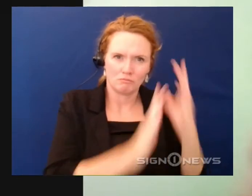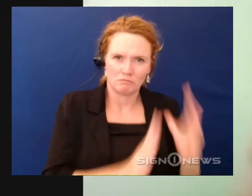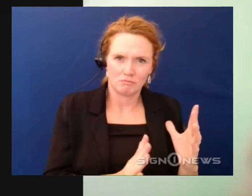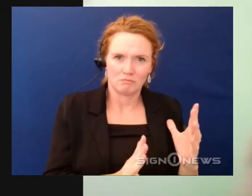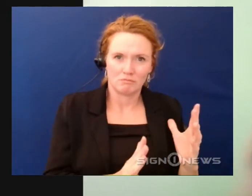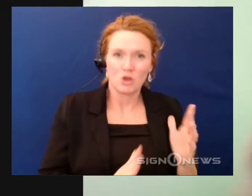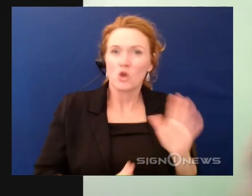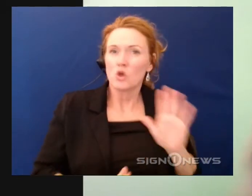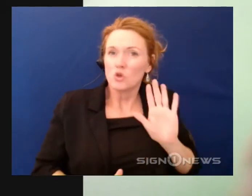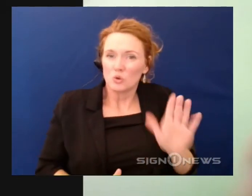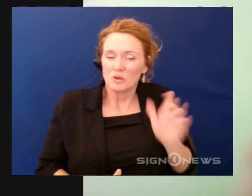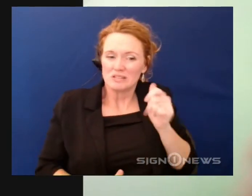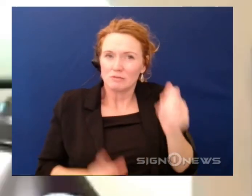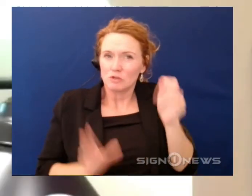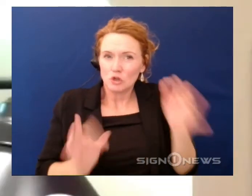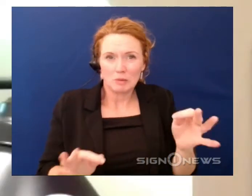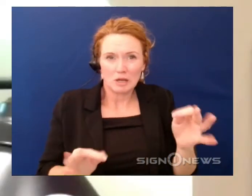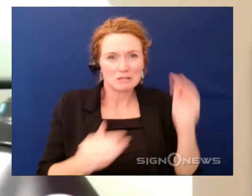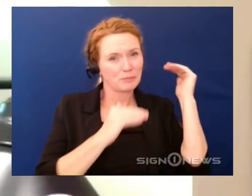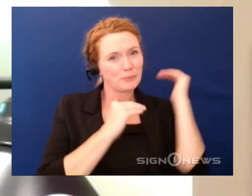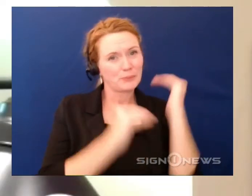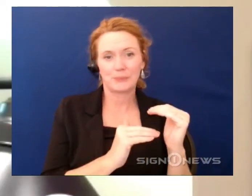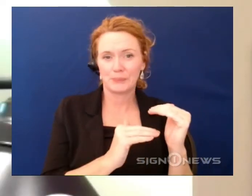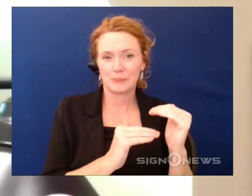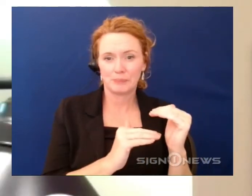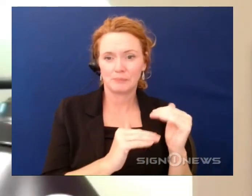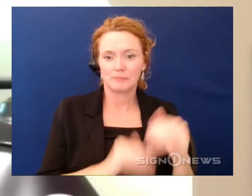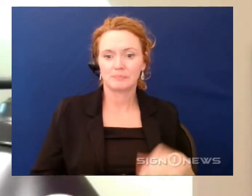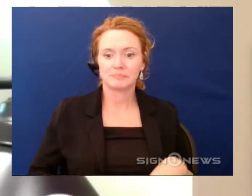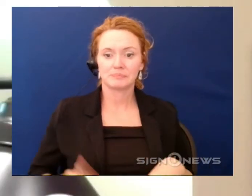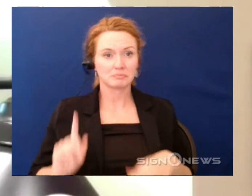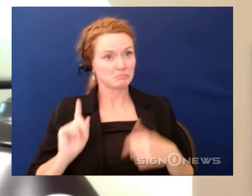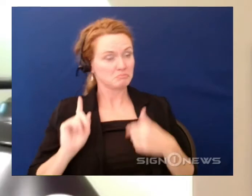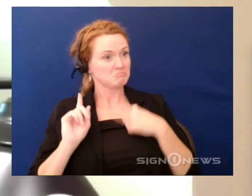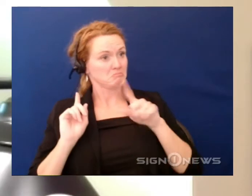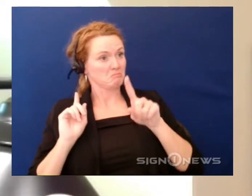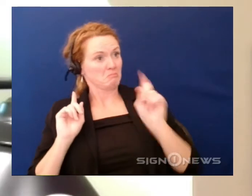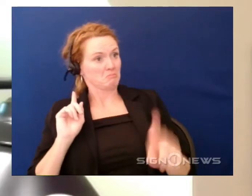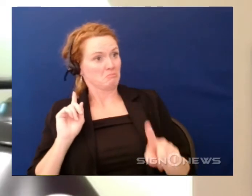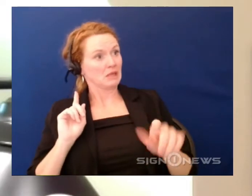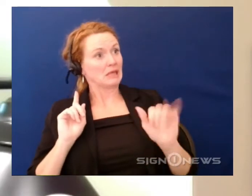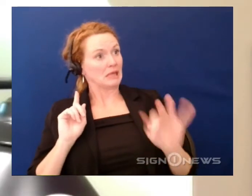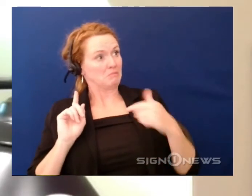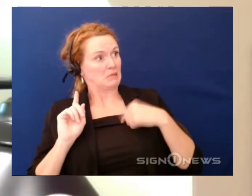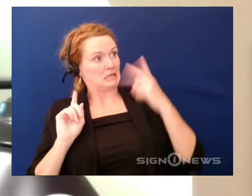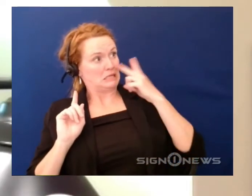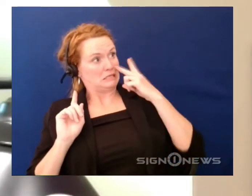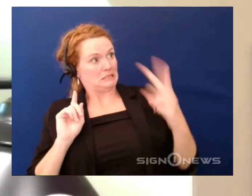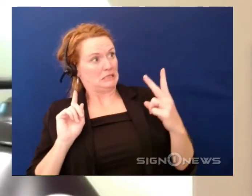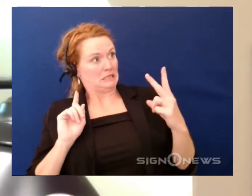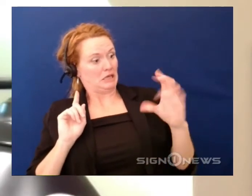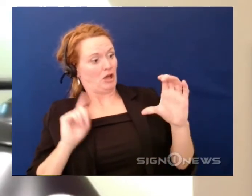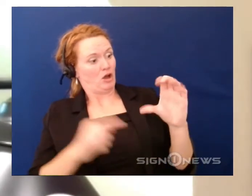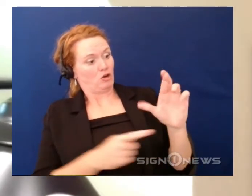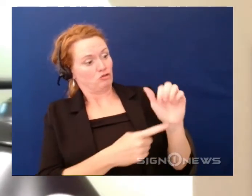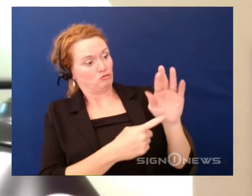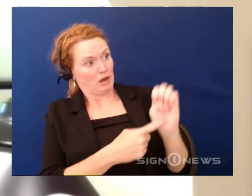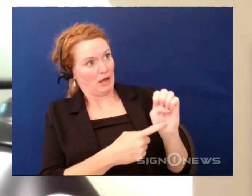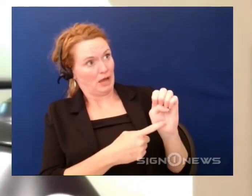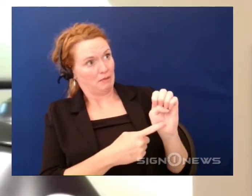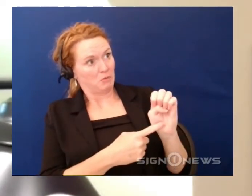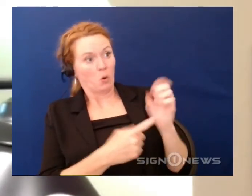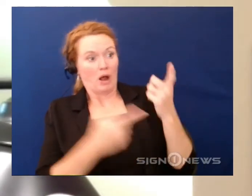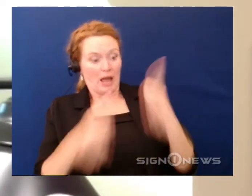control over their own lives. So could you report a crime like that you witnessed or were a victim of, for instance? I mean, there's